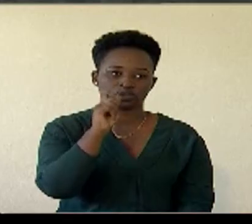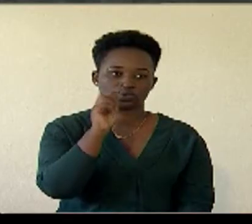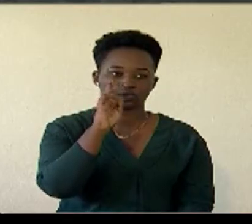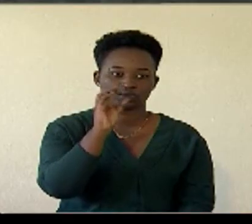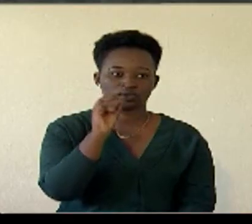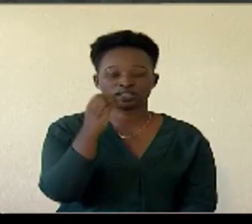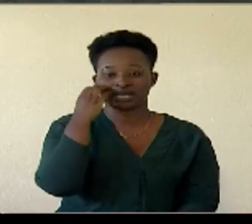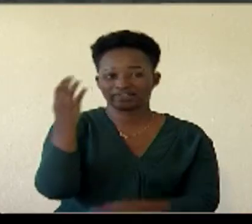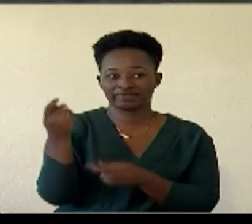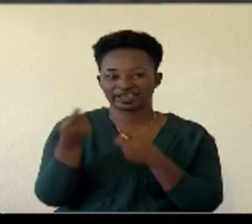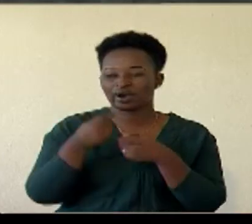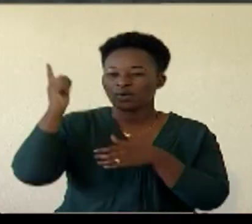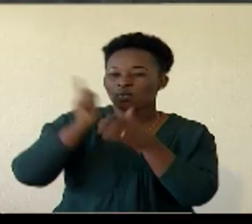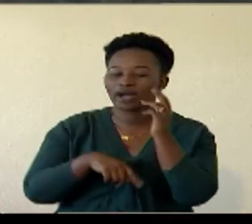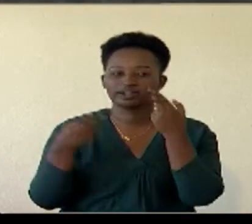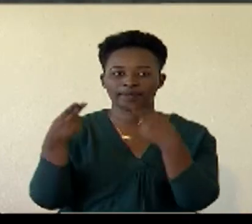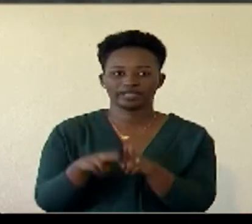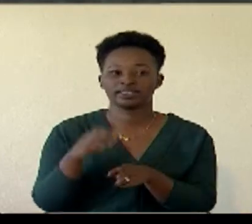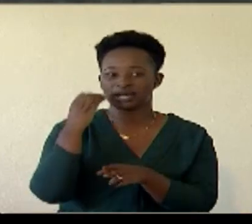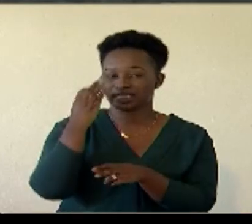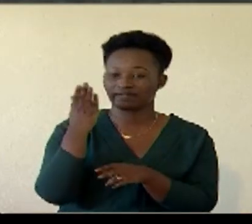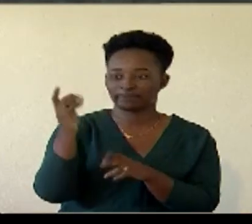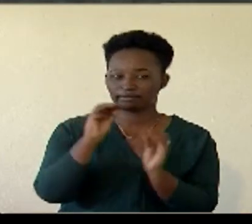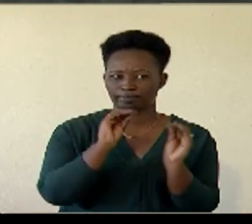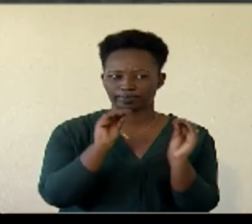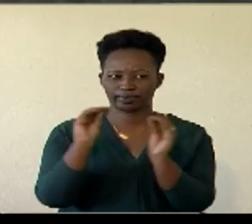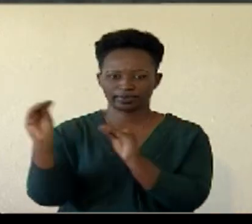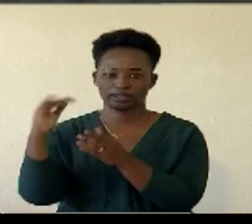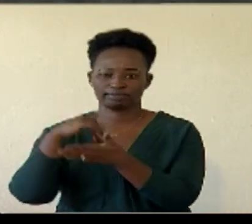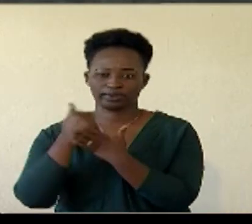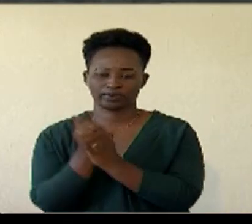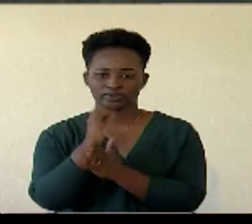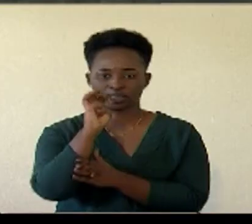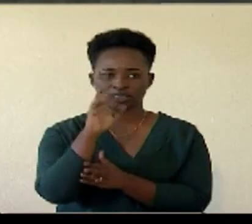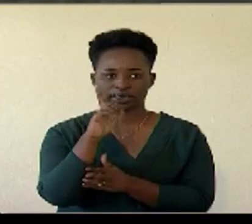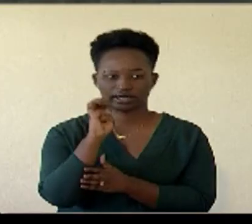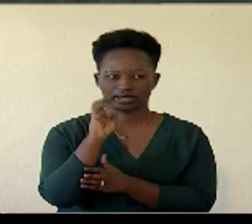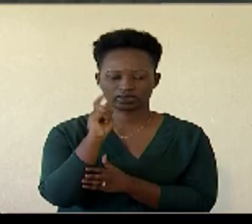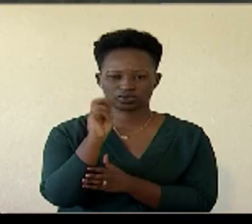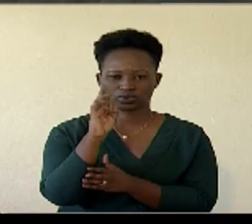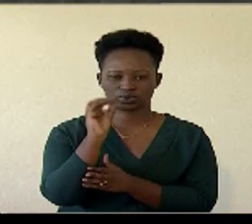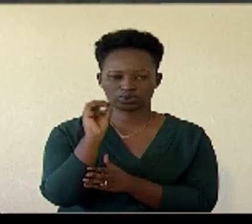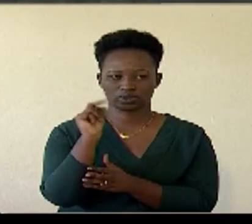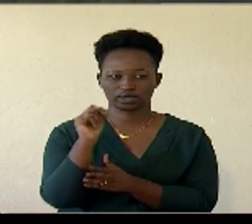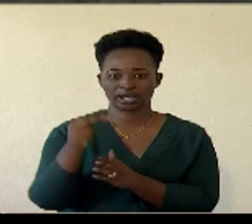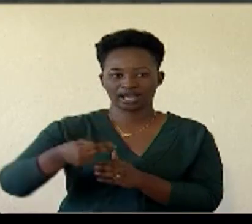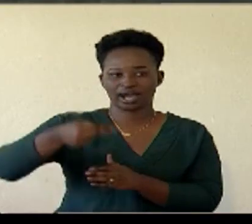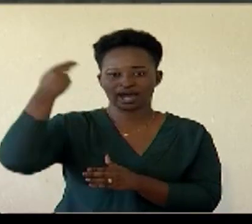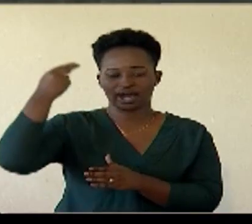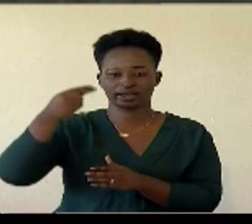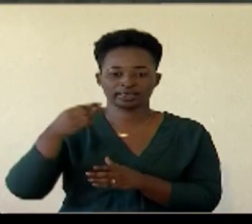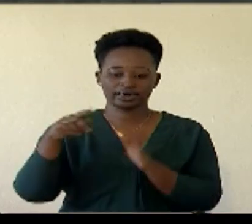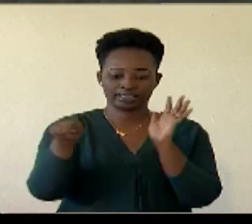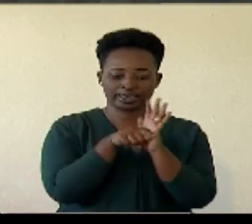towards themselves, what happens? If this one is moving because of the electronegative, high inductive, the negative